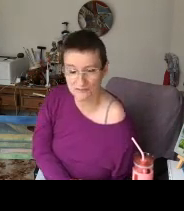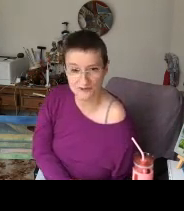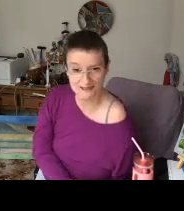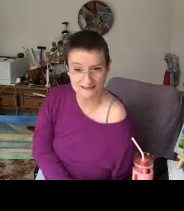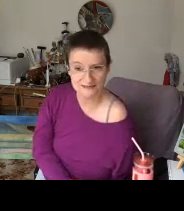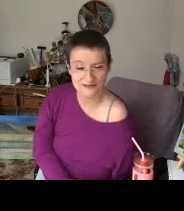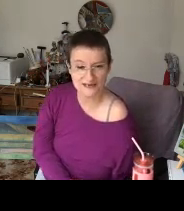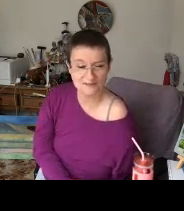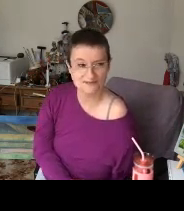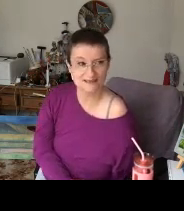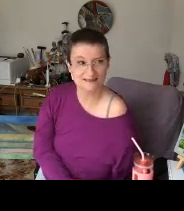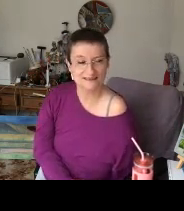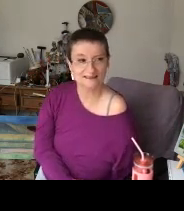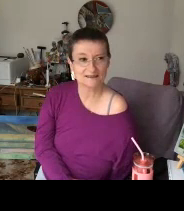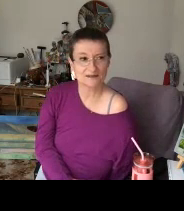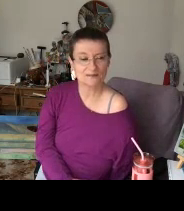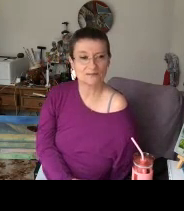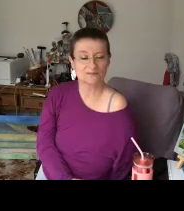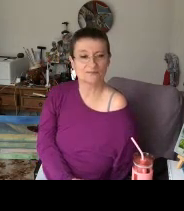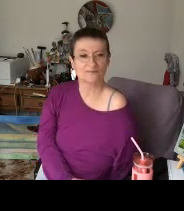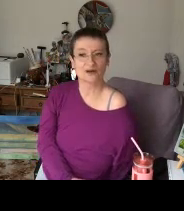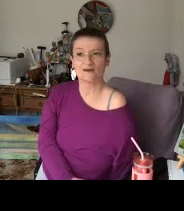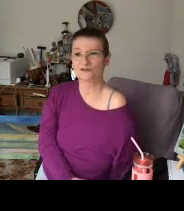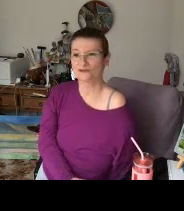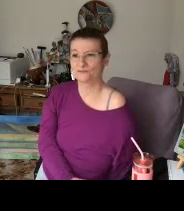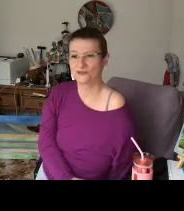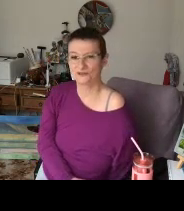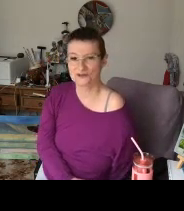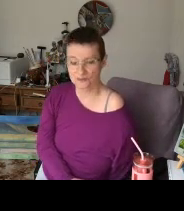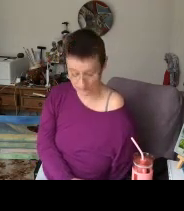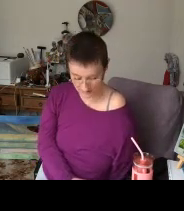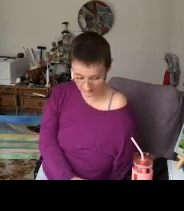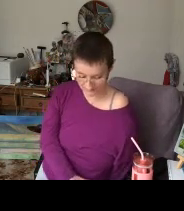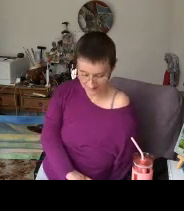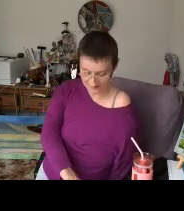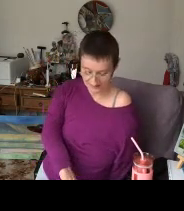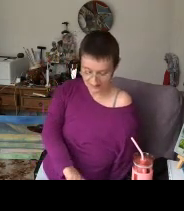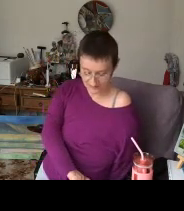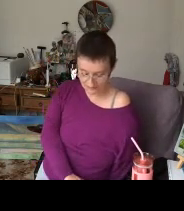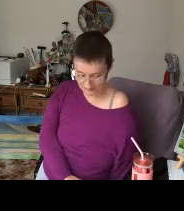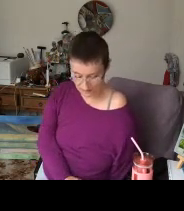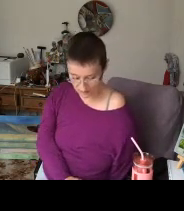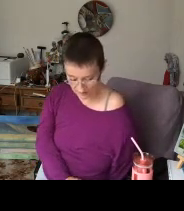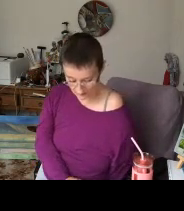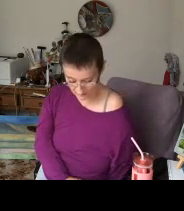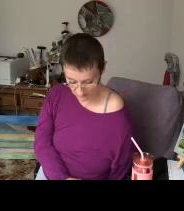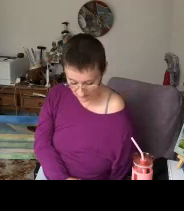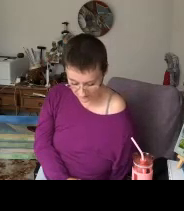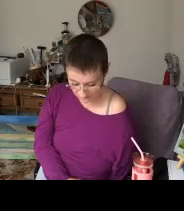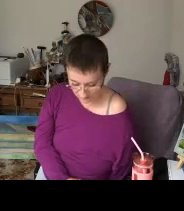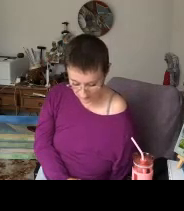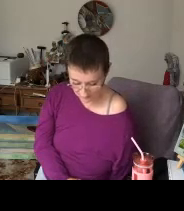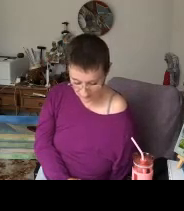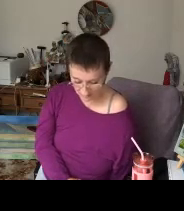can't remember the name of it, but I'm sure somebody's going to come up with that. On the top right, we've